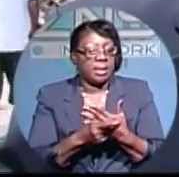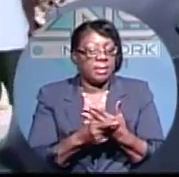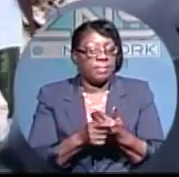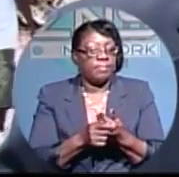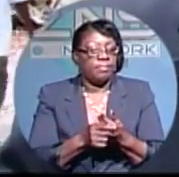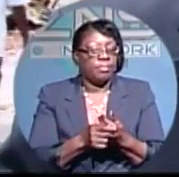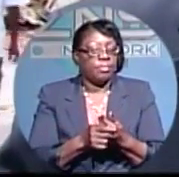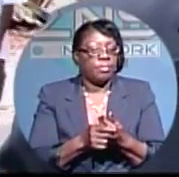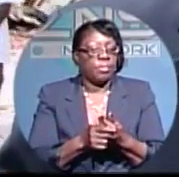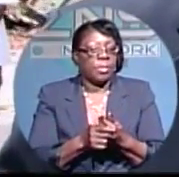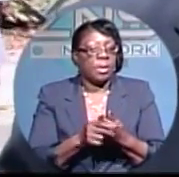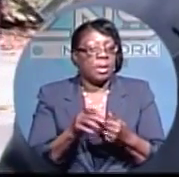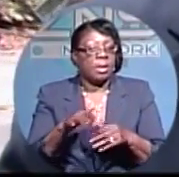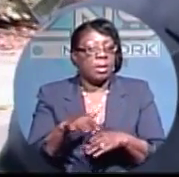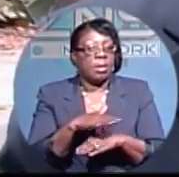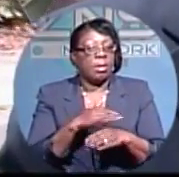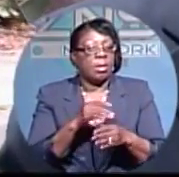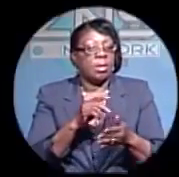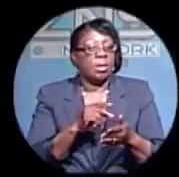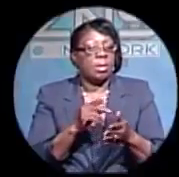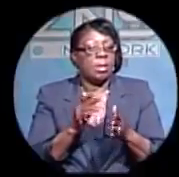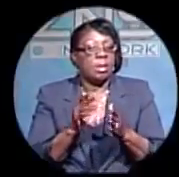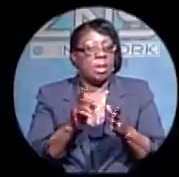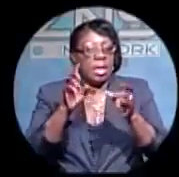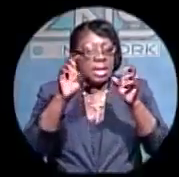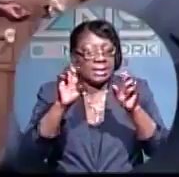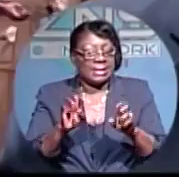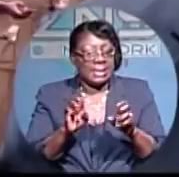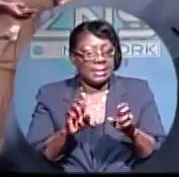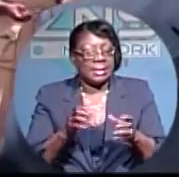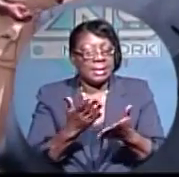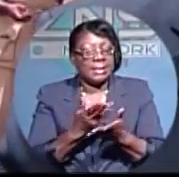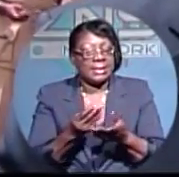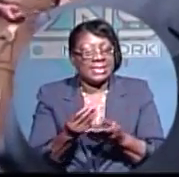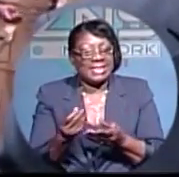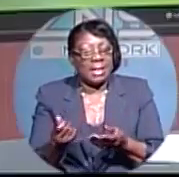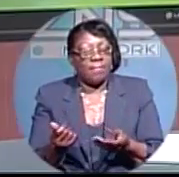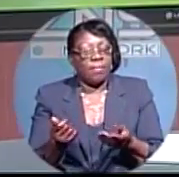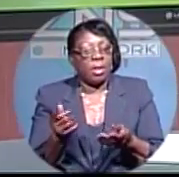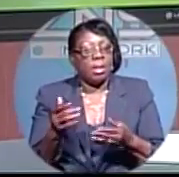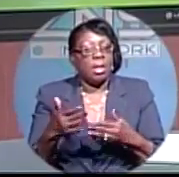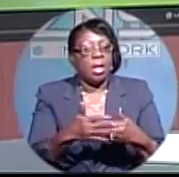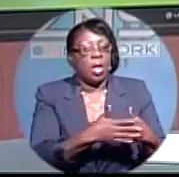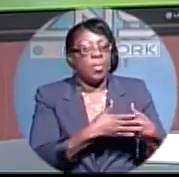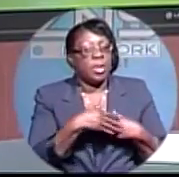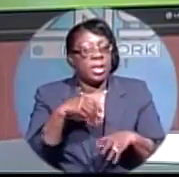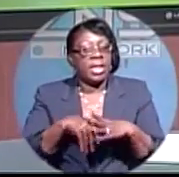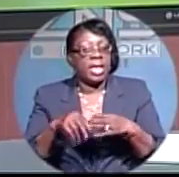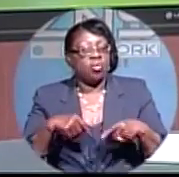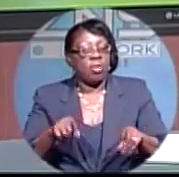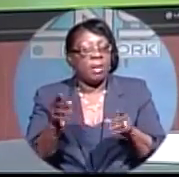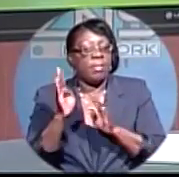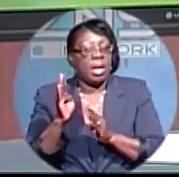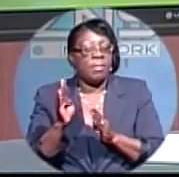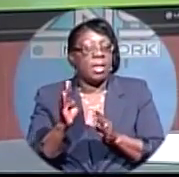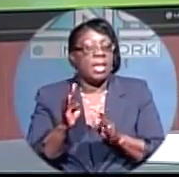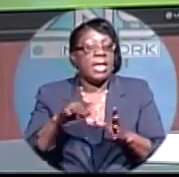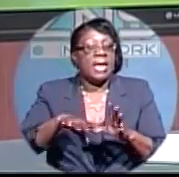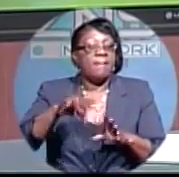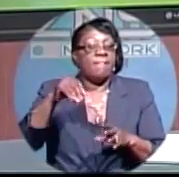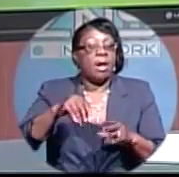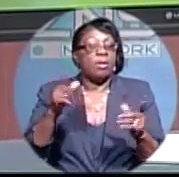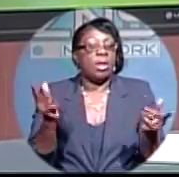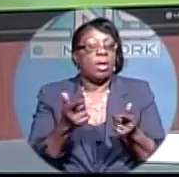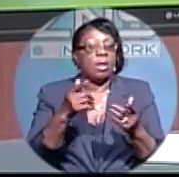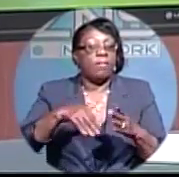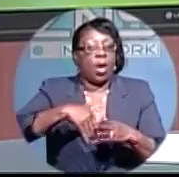Now, upon assessing several Grand Bahama communities, Dr. Darville said he was disturbed at the number of outdoor facilities found on the island